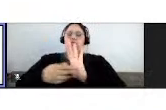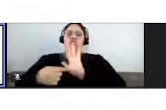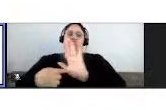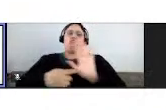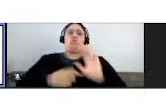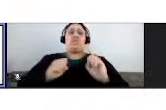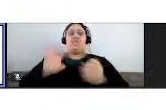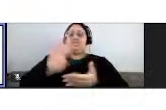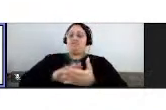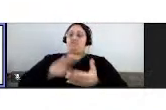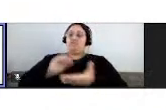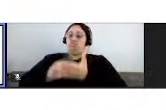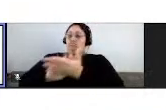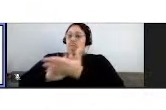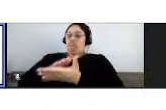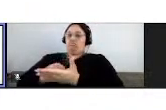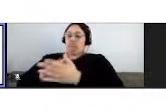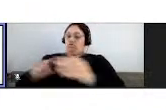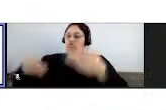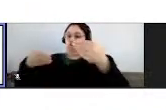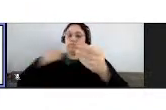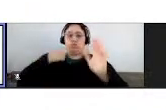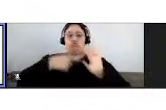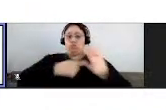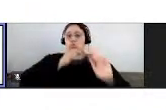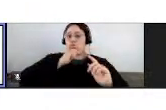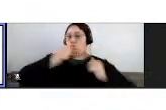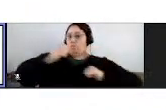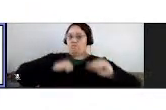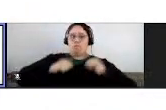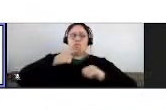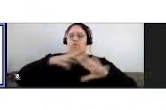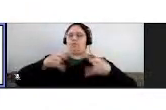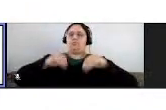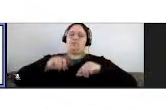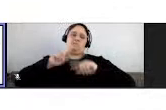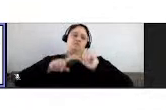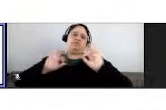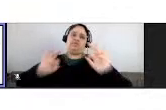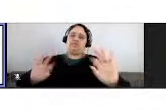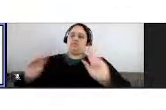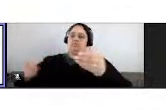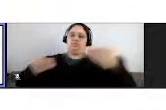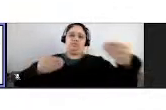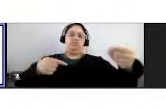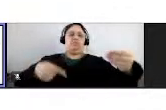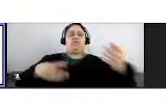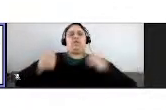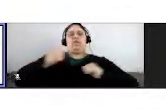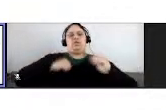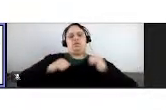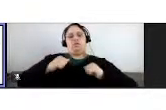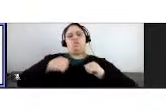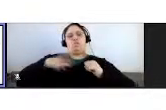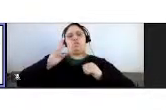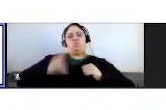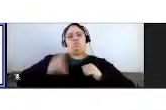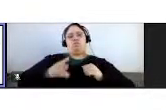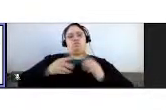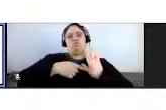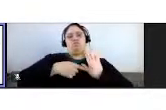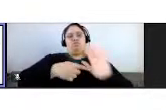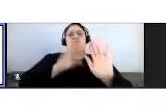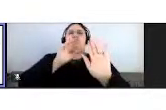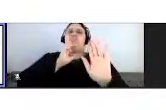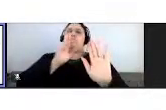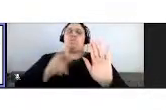those documentation does not substantiate performance, it is then not accepted as an area of where we will report